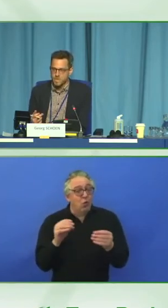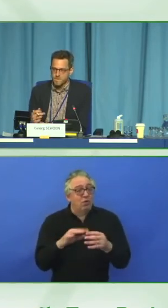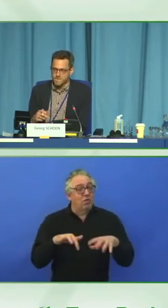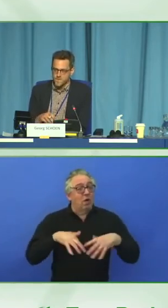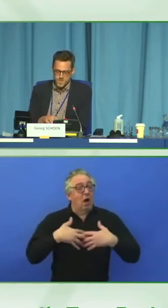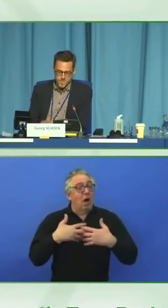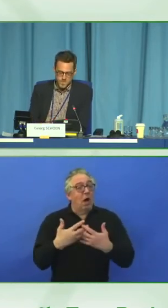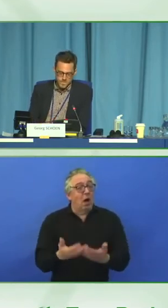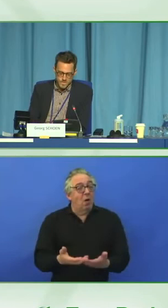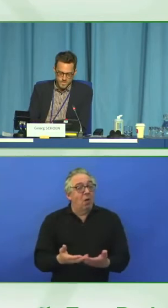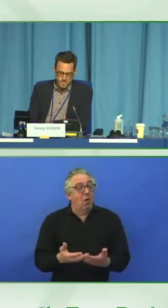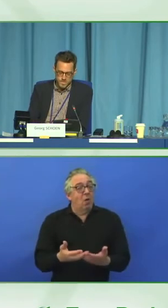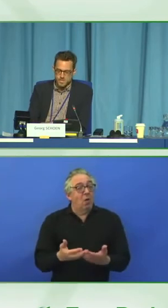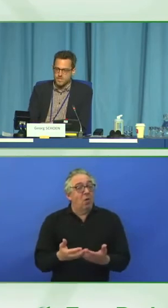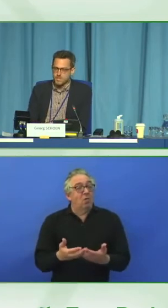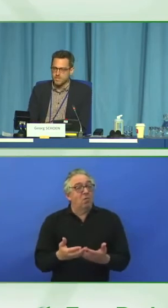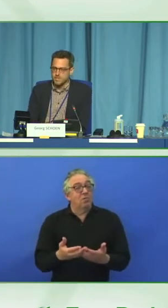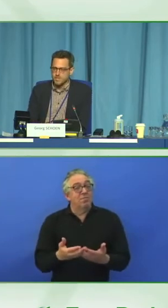with?